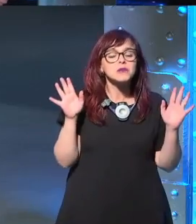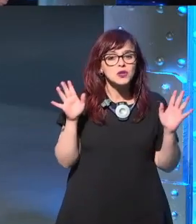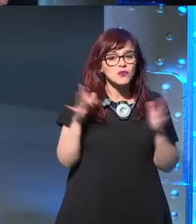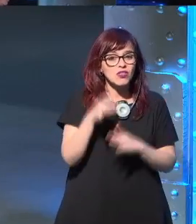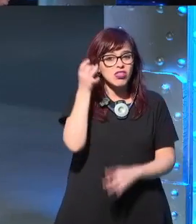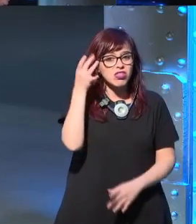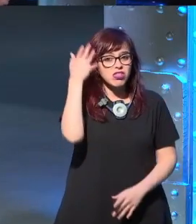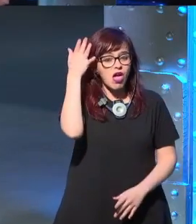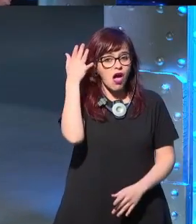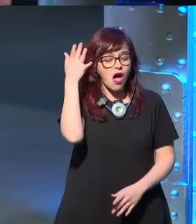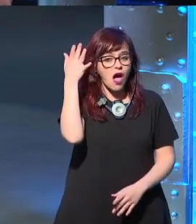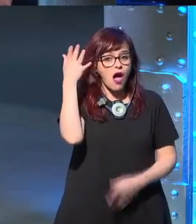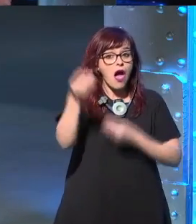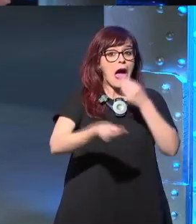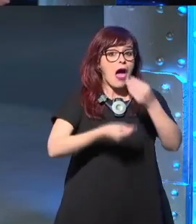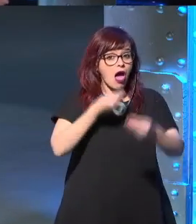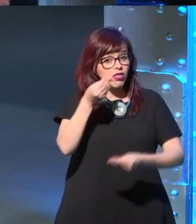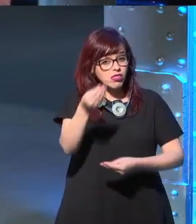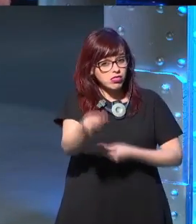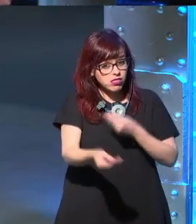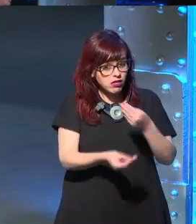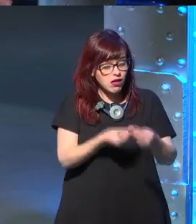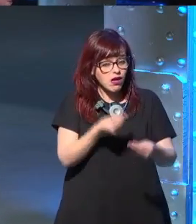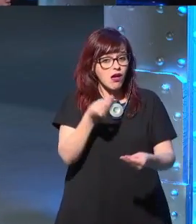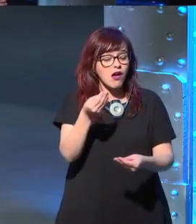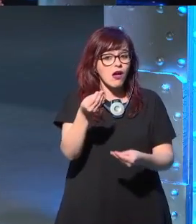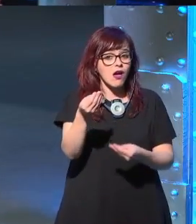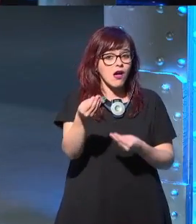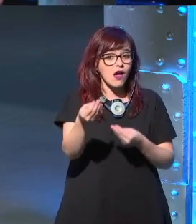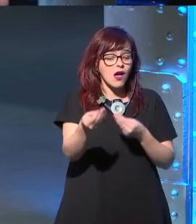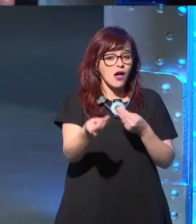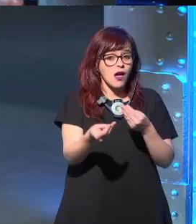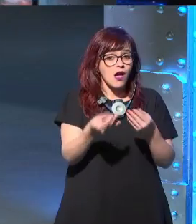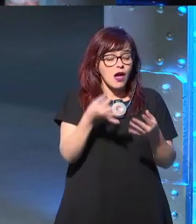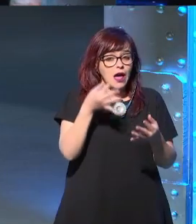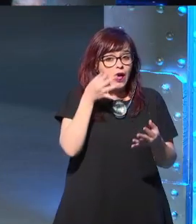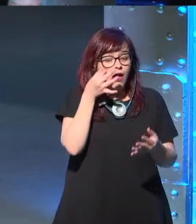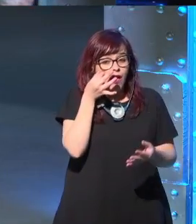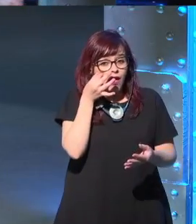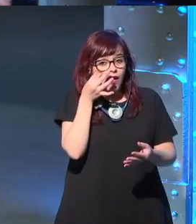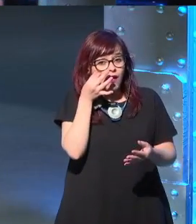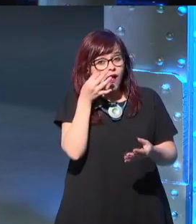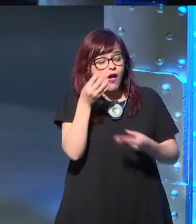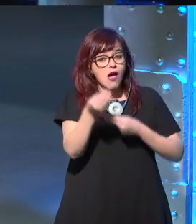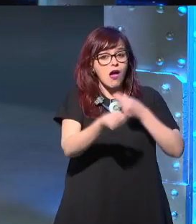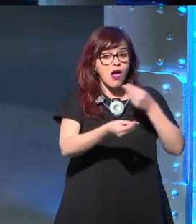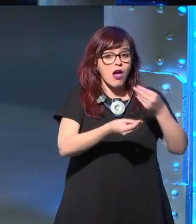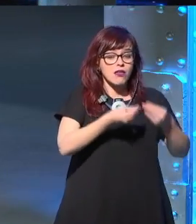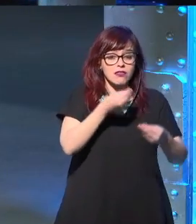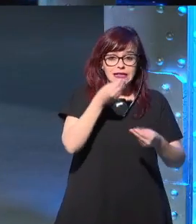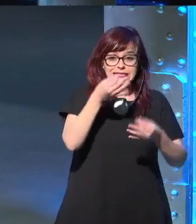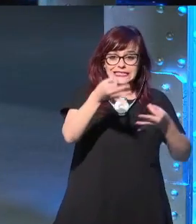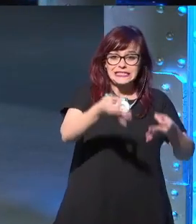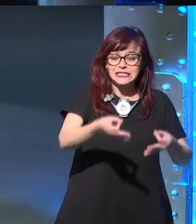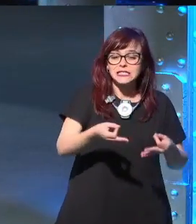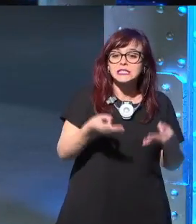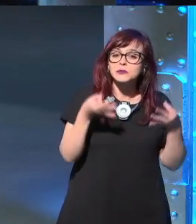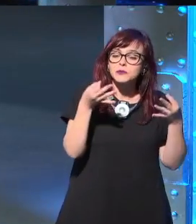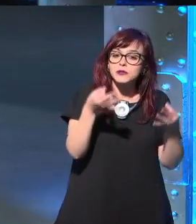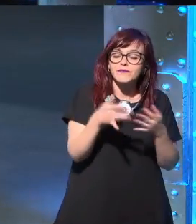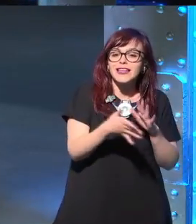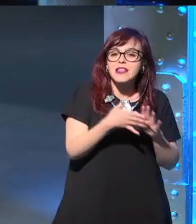just didn't let things go. He just didn't say, well, that's good enough. He kept holding them and holding them until